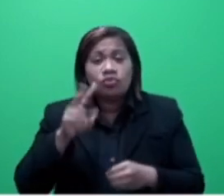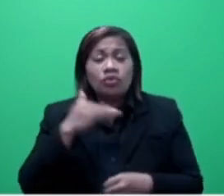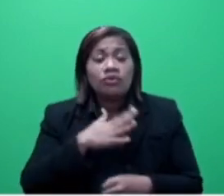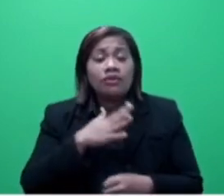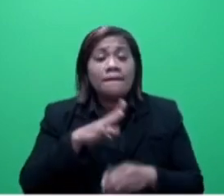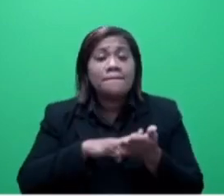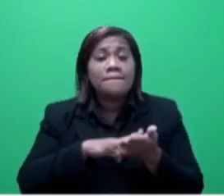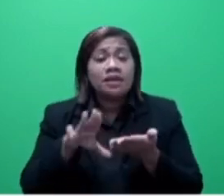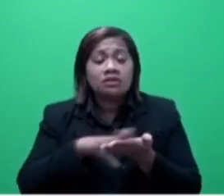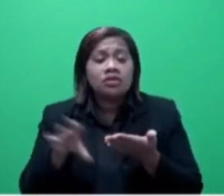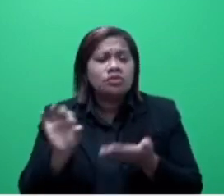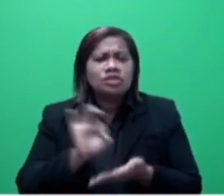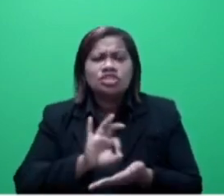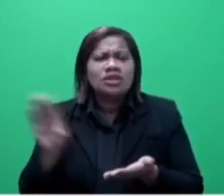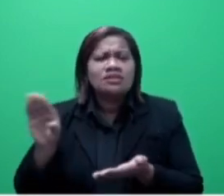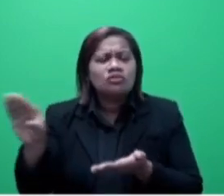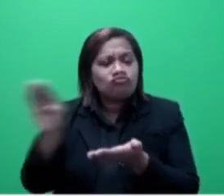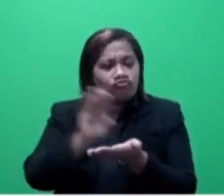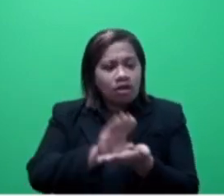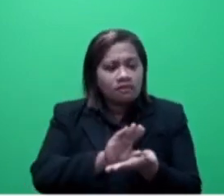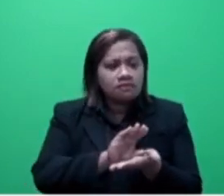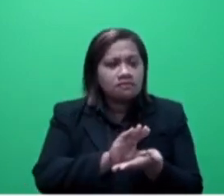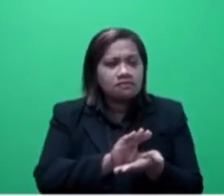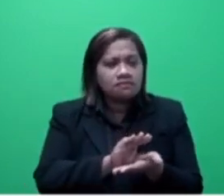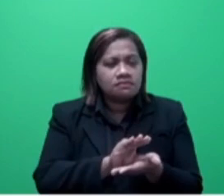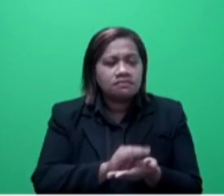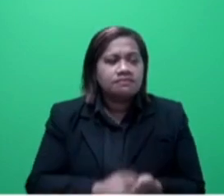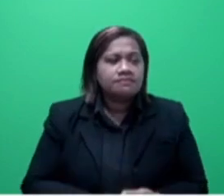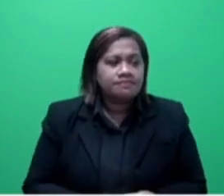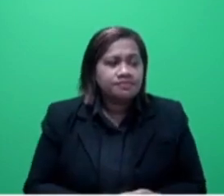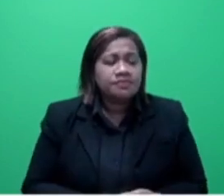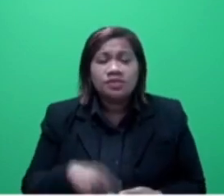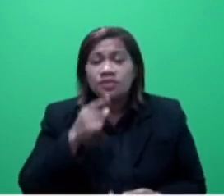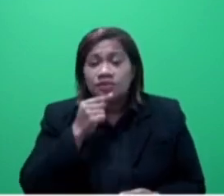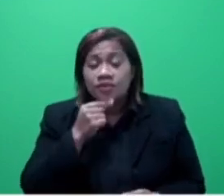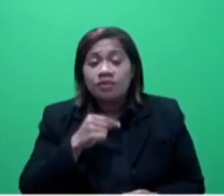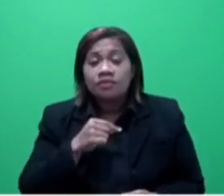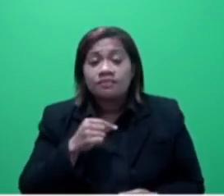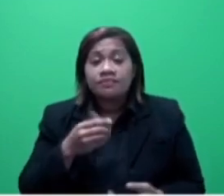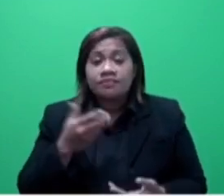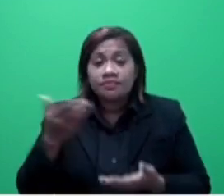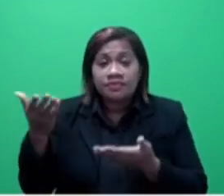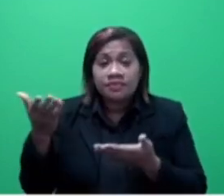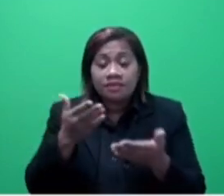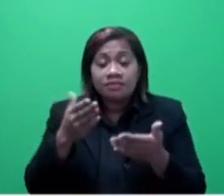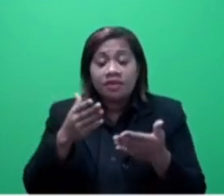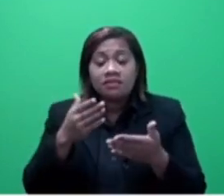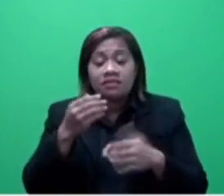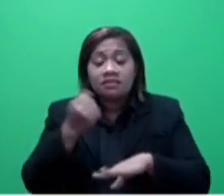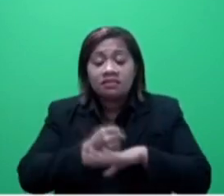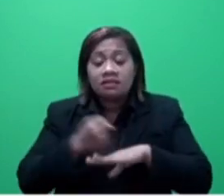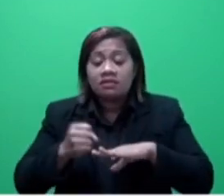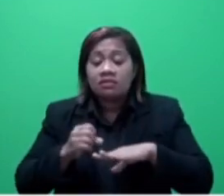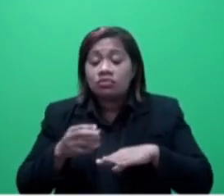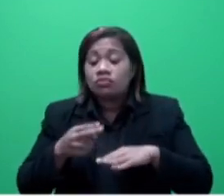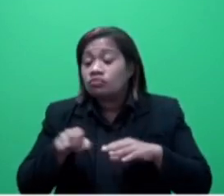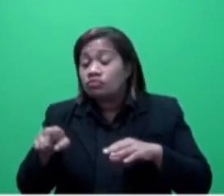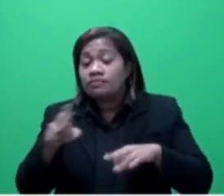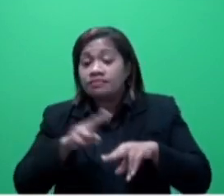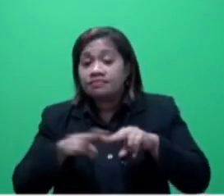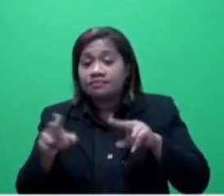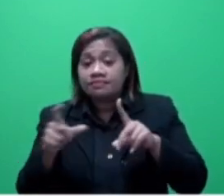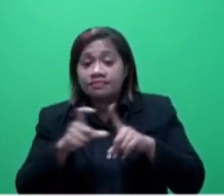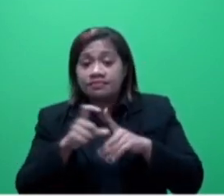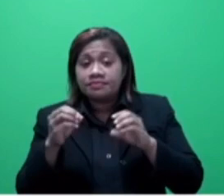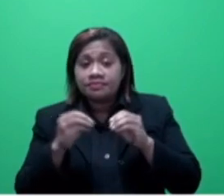grant, it's or a loan given by the government to FDB. It's actually providing a guarantee. No money is actually